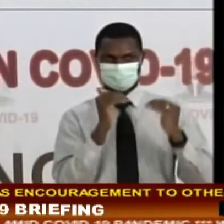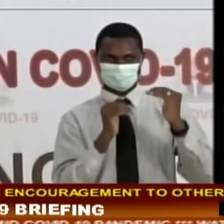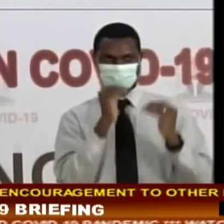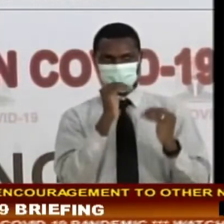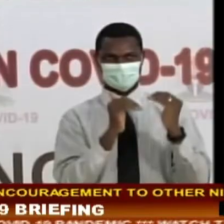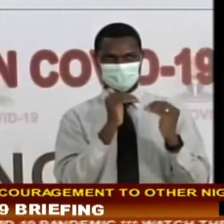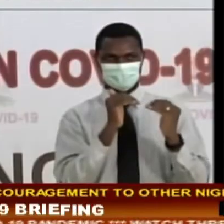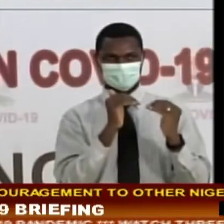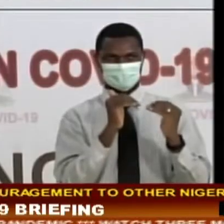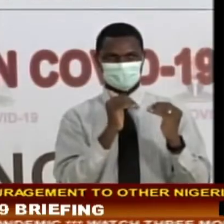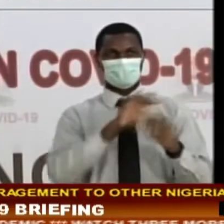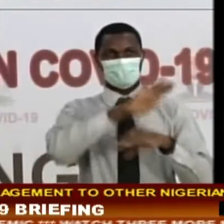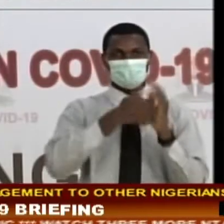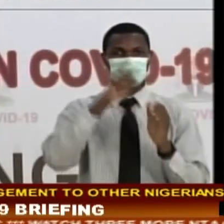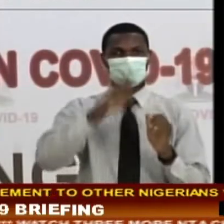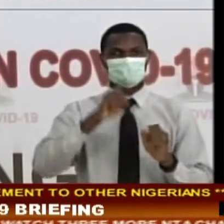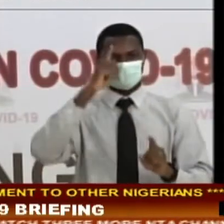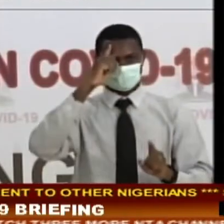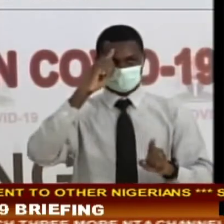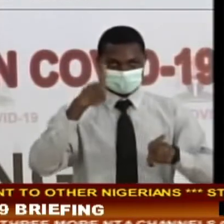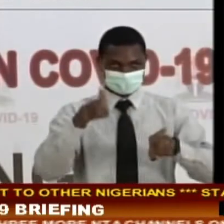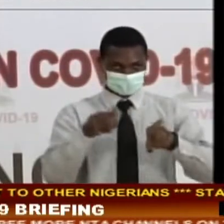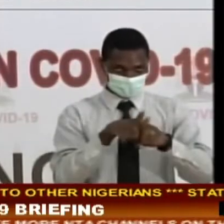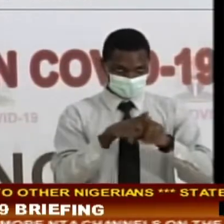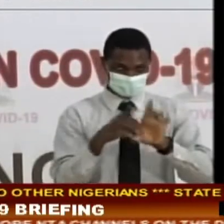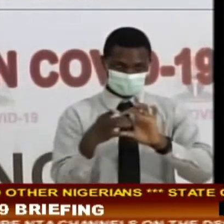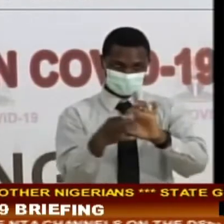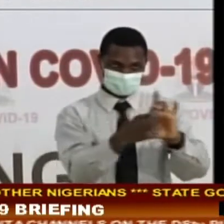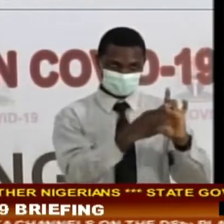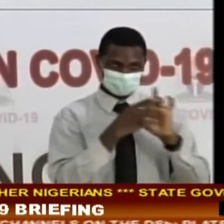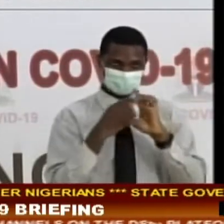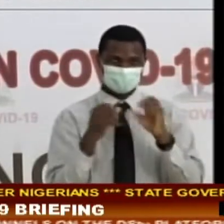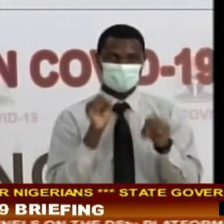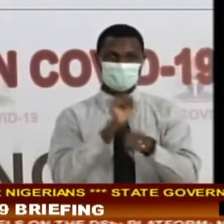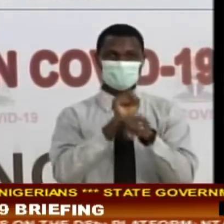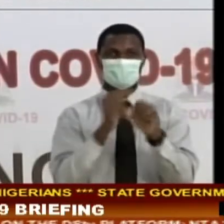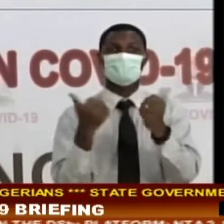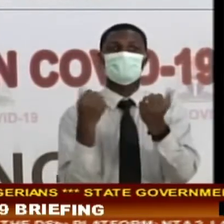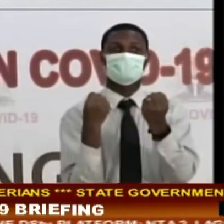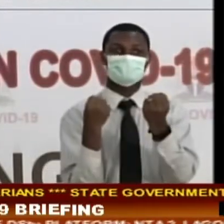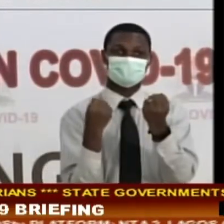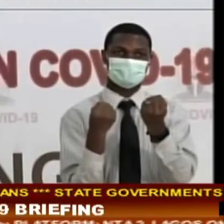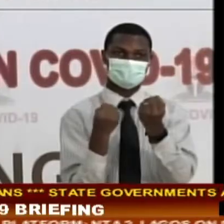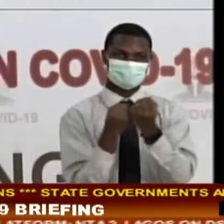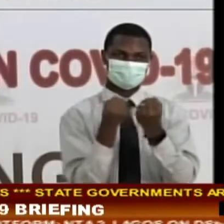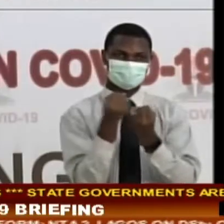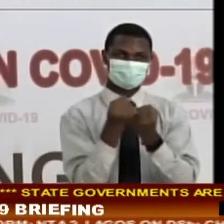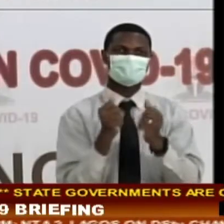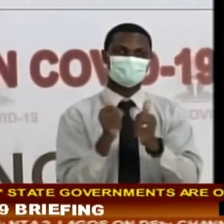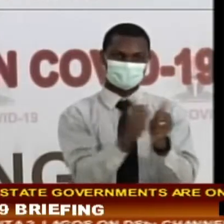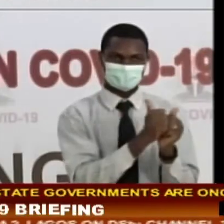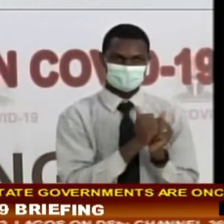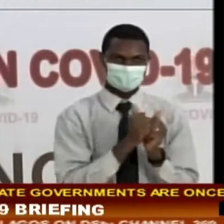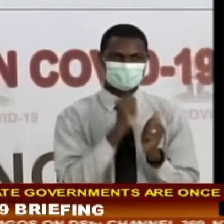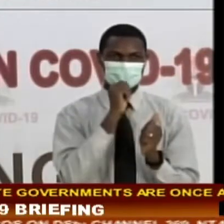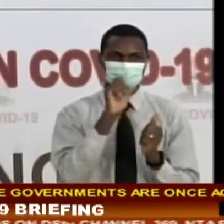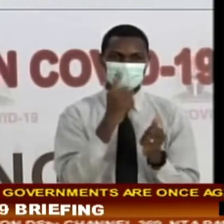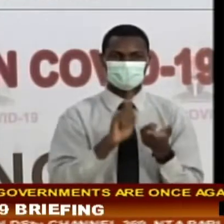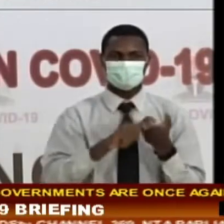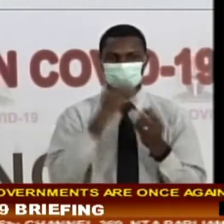a collective determination by all of us not only to comply with protective and prophylactic advisories